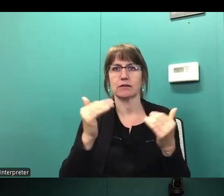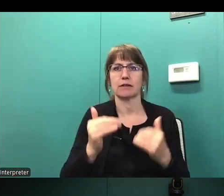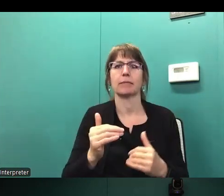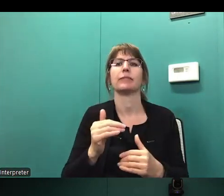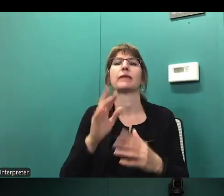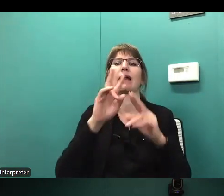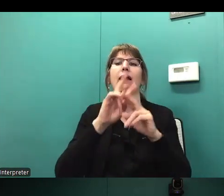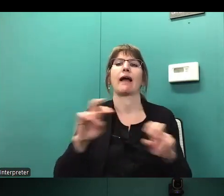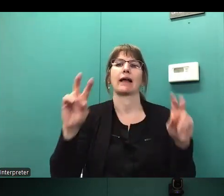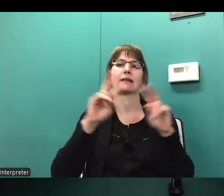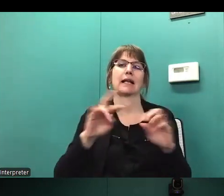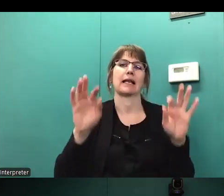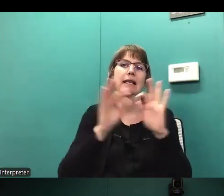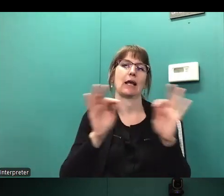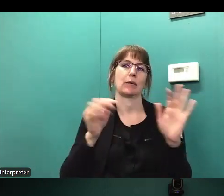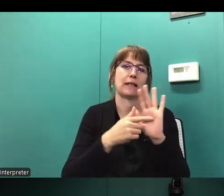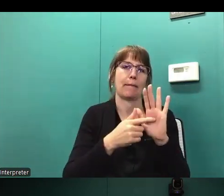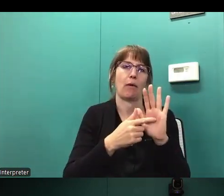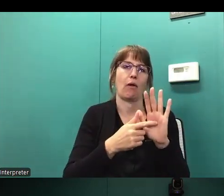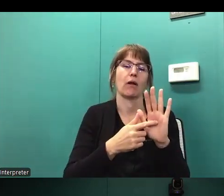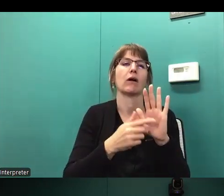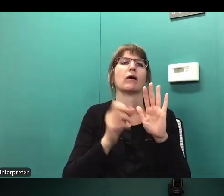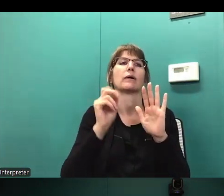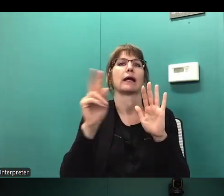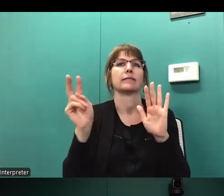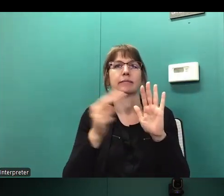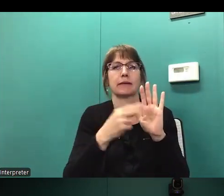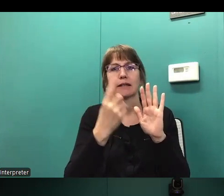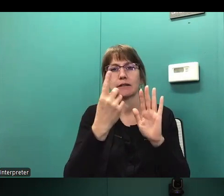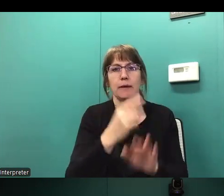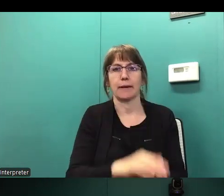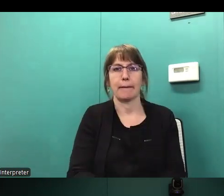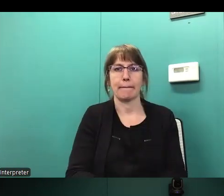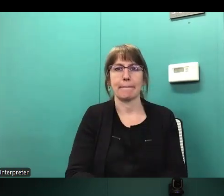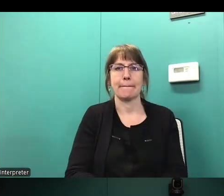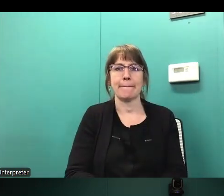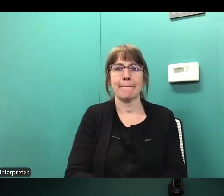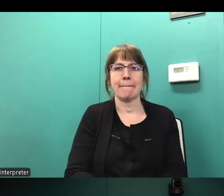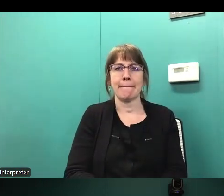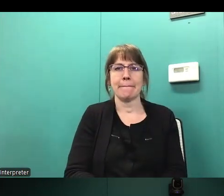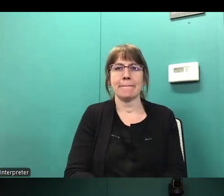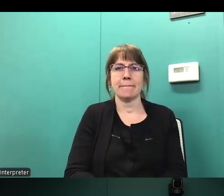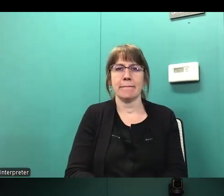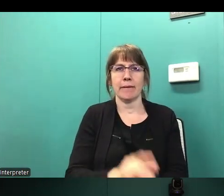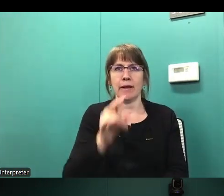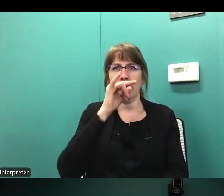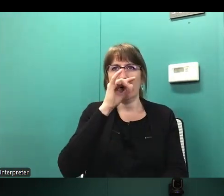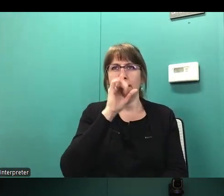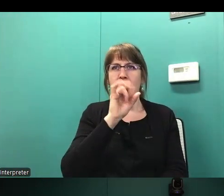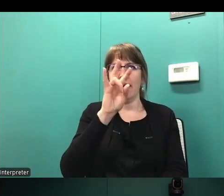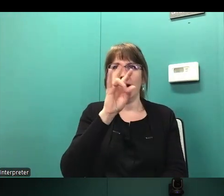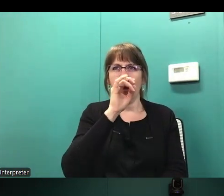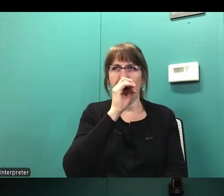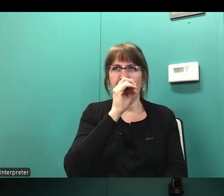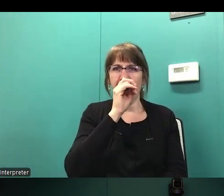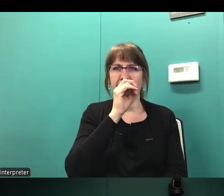So analyzing the language sample. Okay, so let's look at this one. I'm going to pull up, this is a 7-year-old.